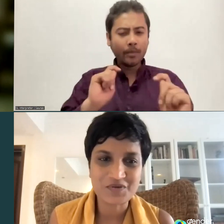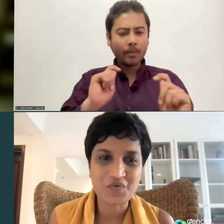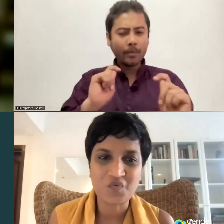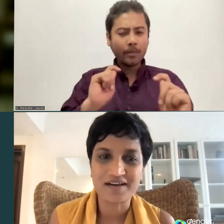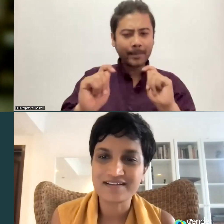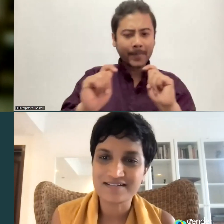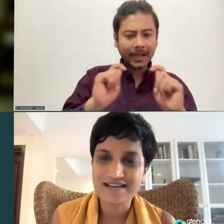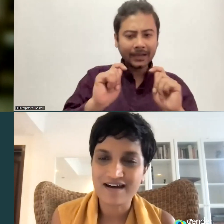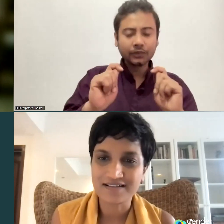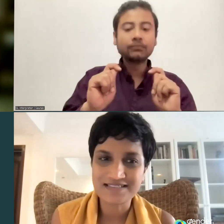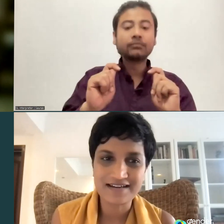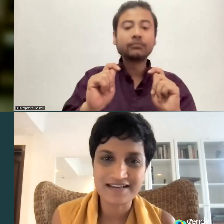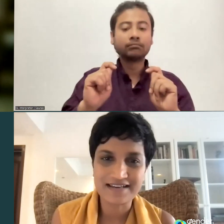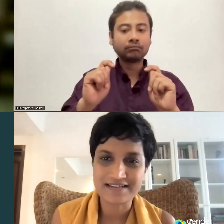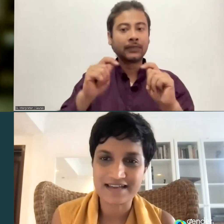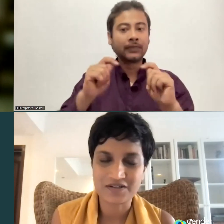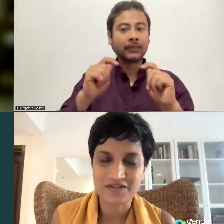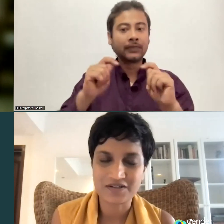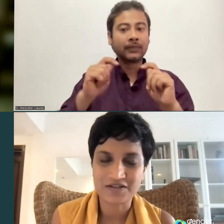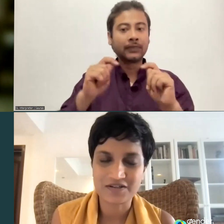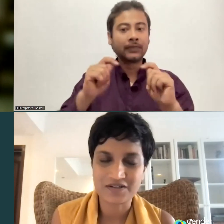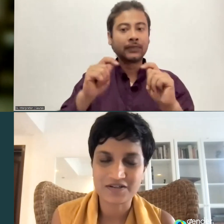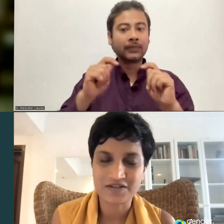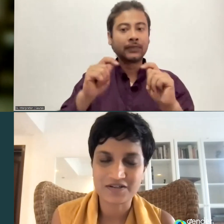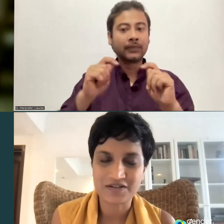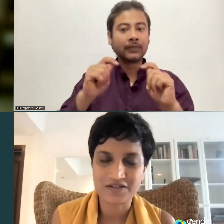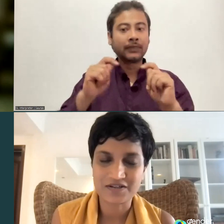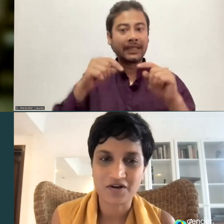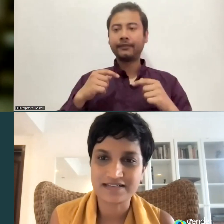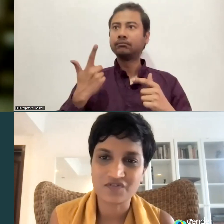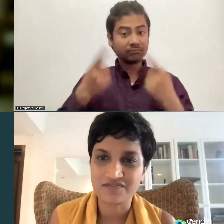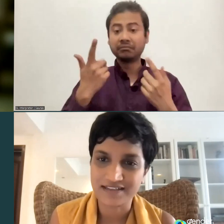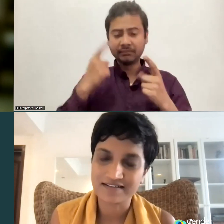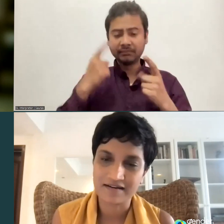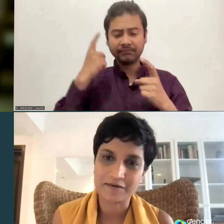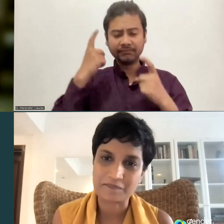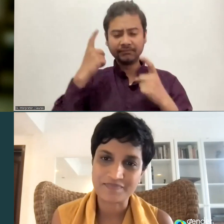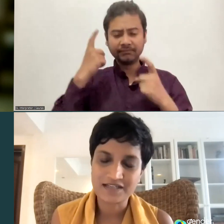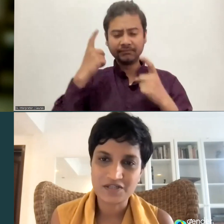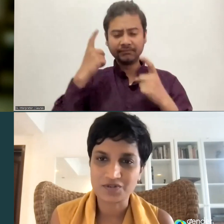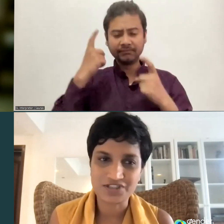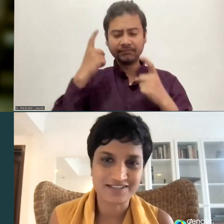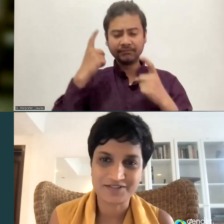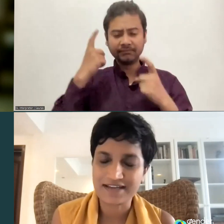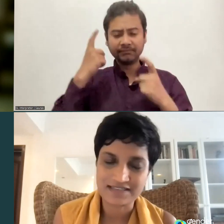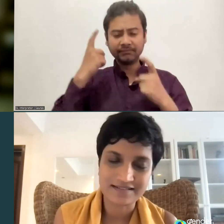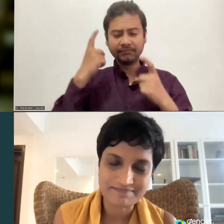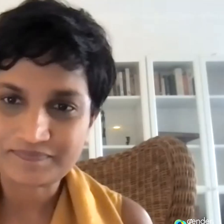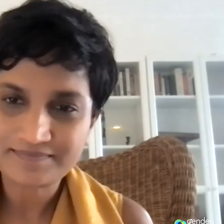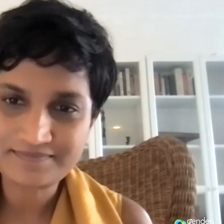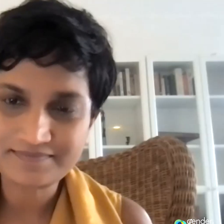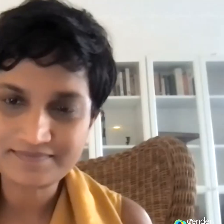there's no one answer, and it's a constantly evolving notion or an